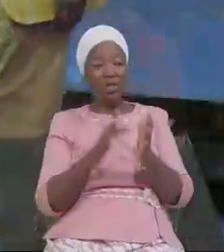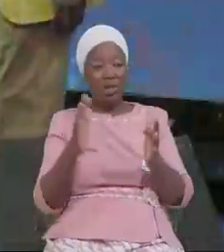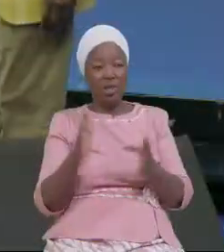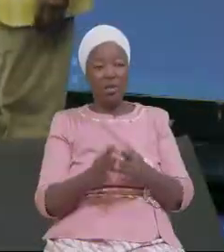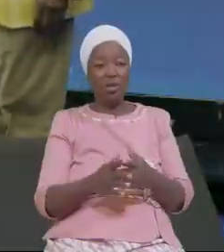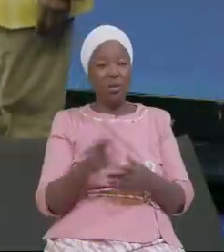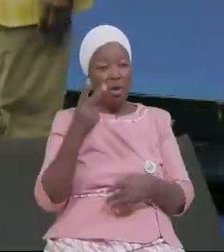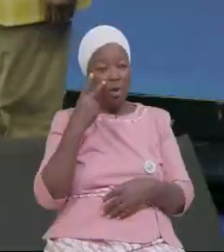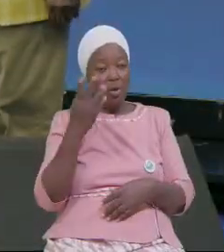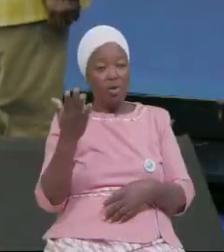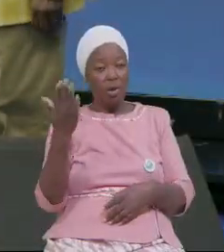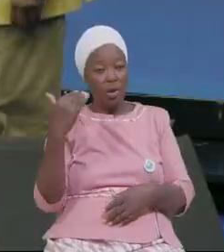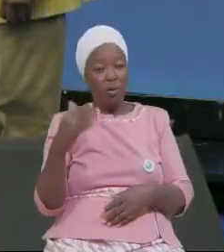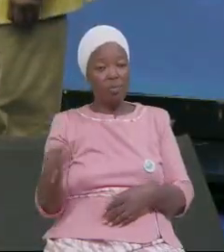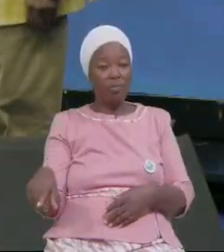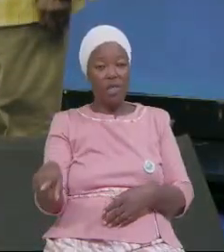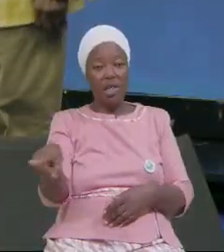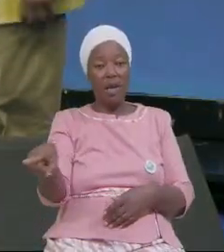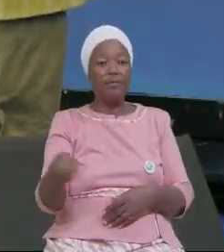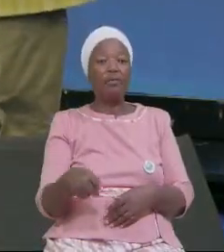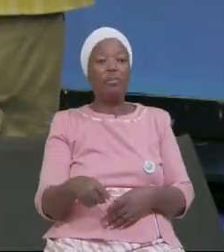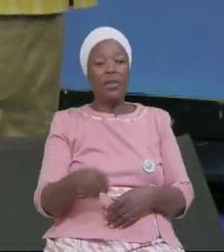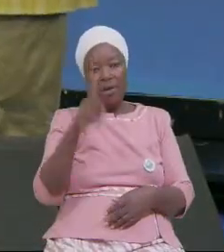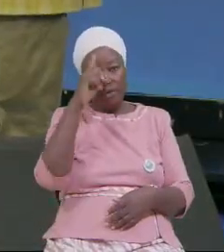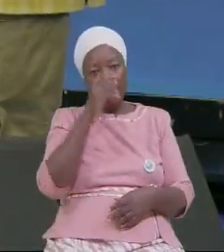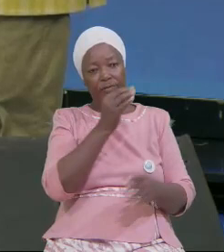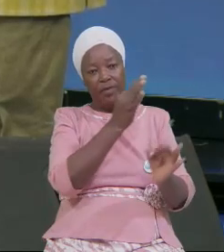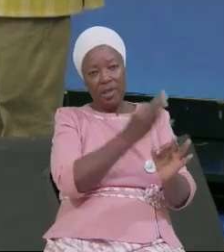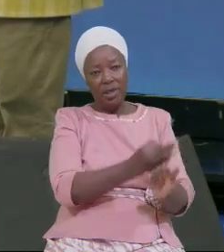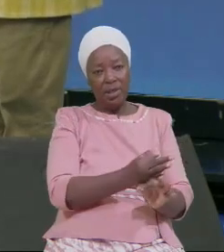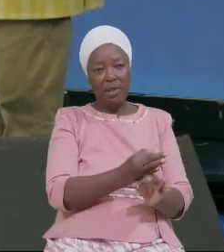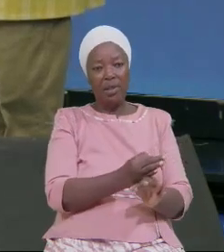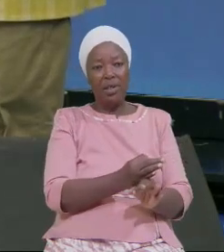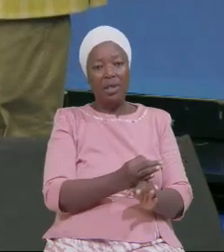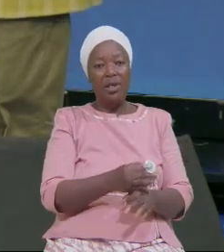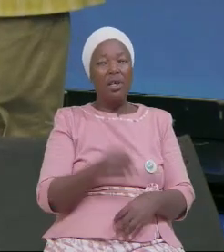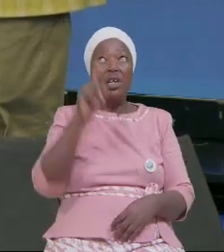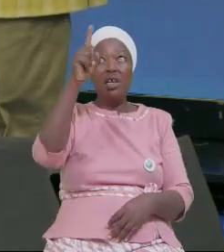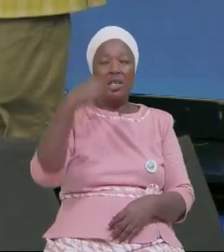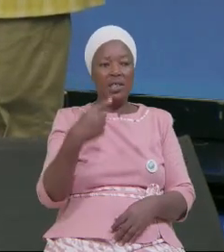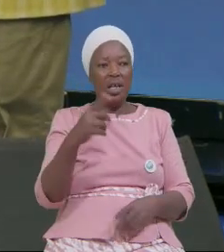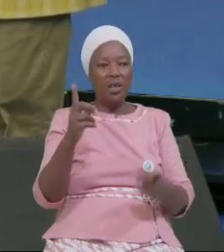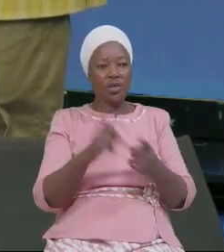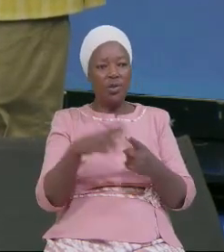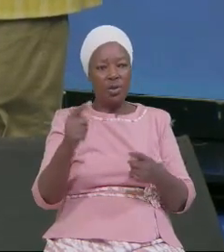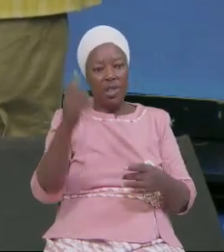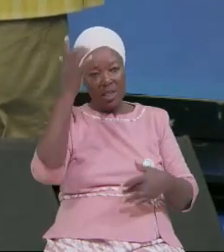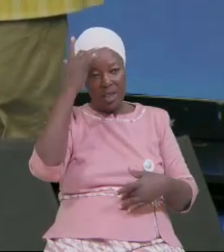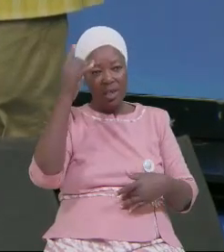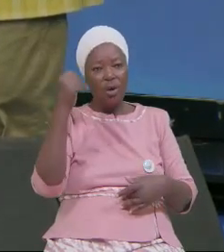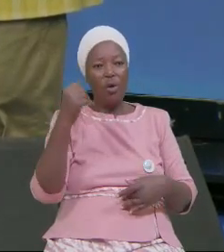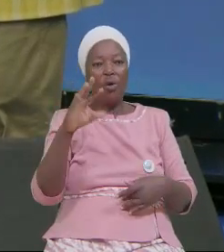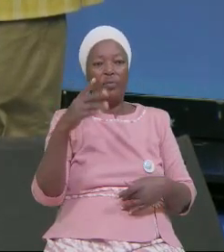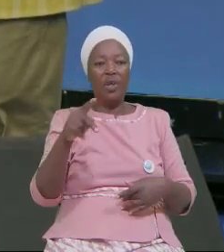saw their faith, he said unto the sick of the palsy,